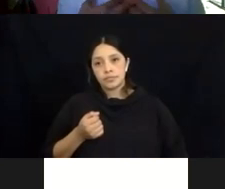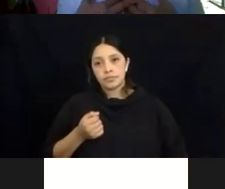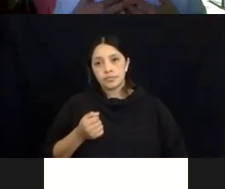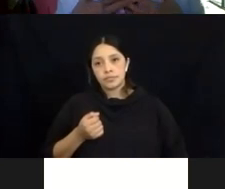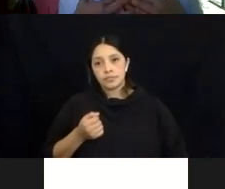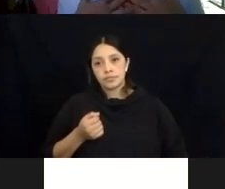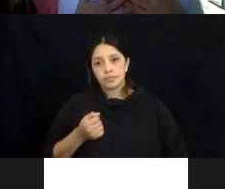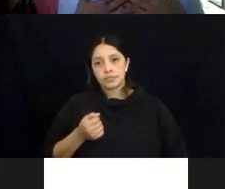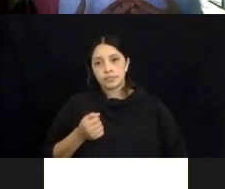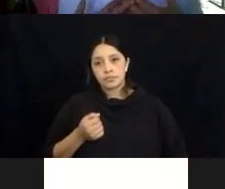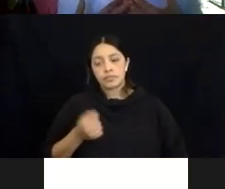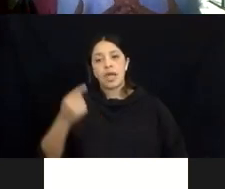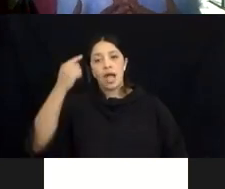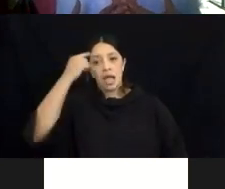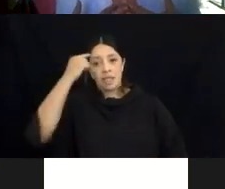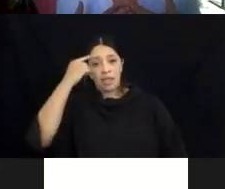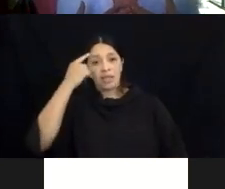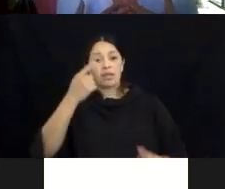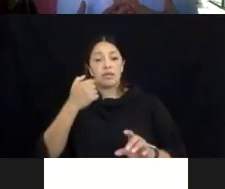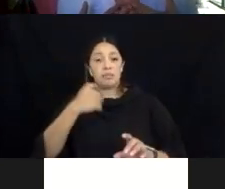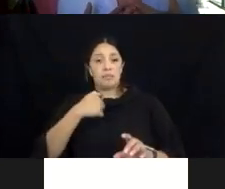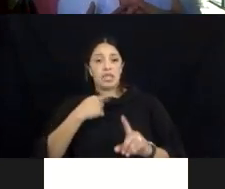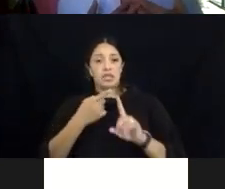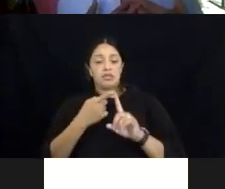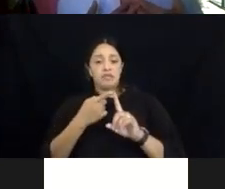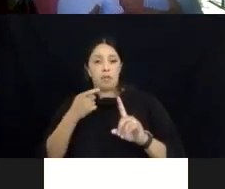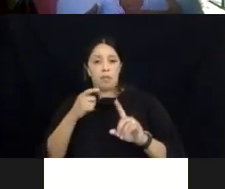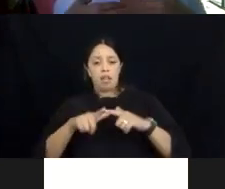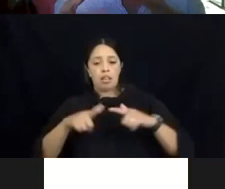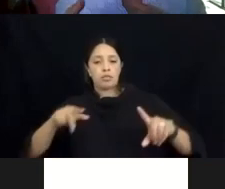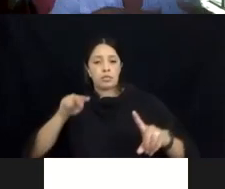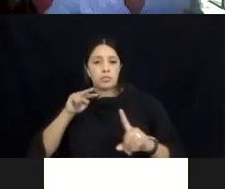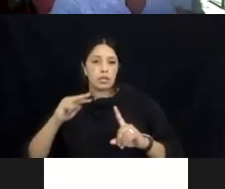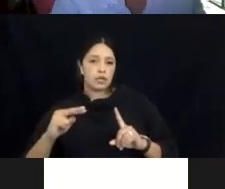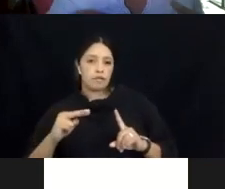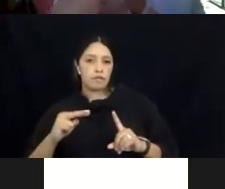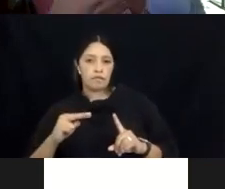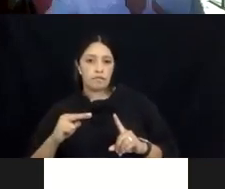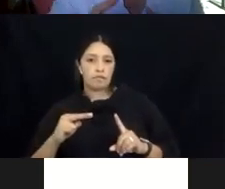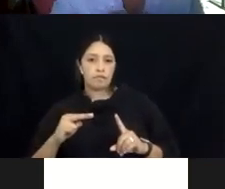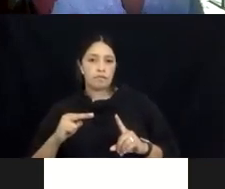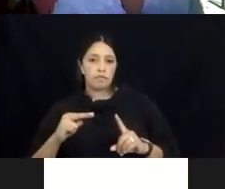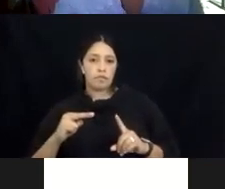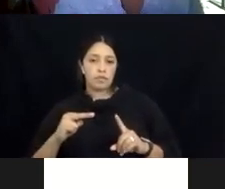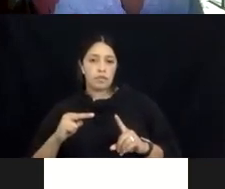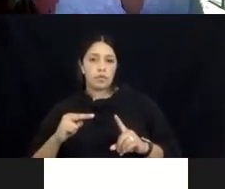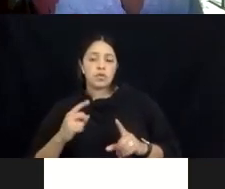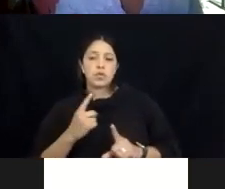I think coming from a language perspective, to go back, Francisco, to your